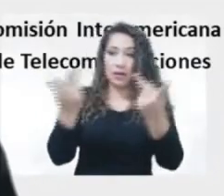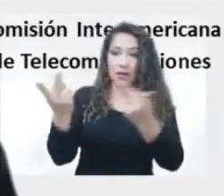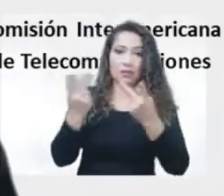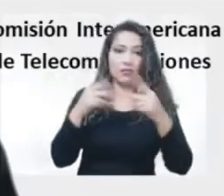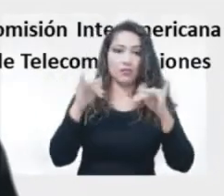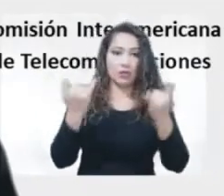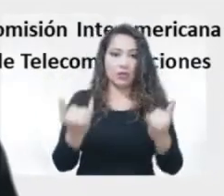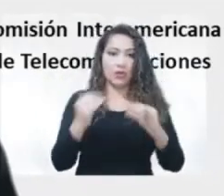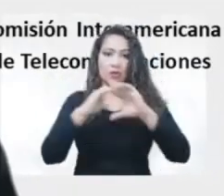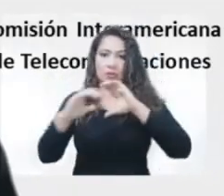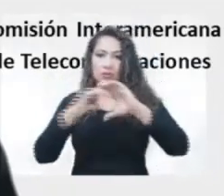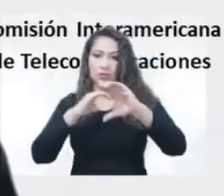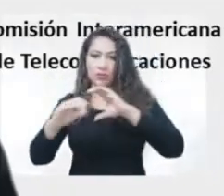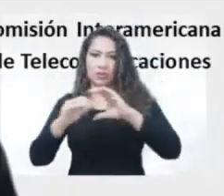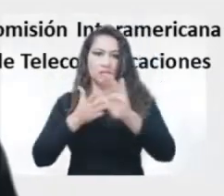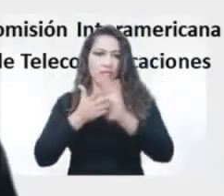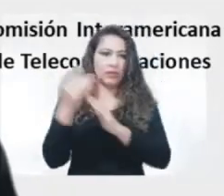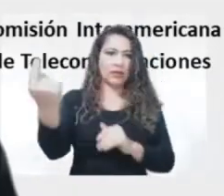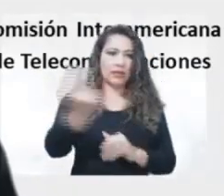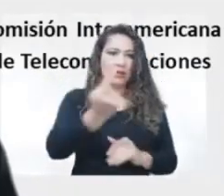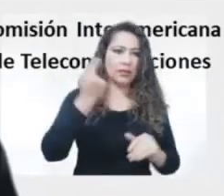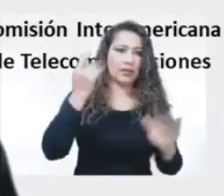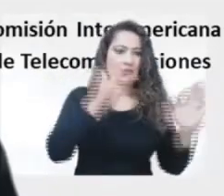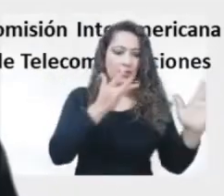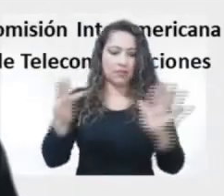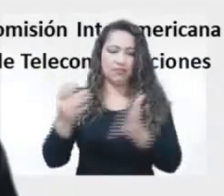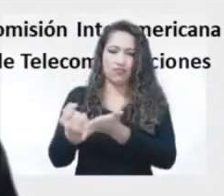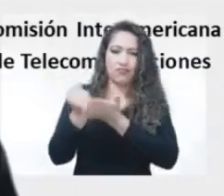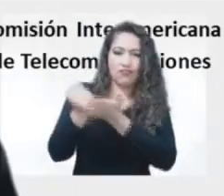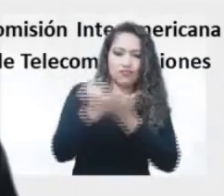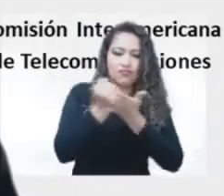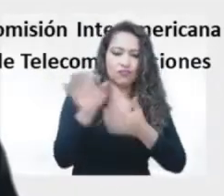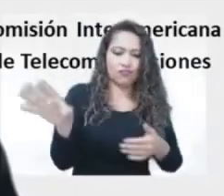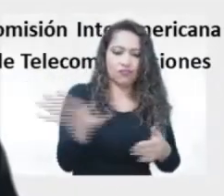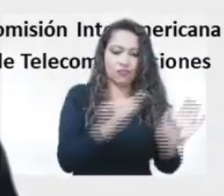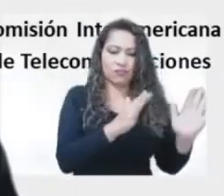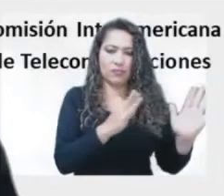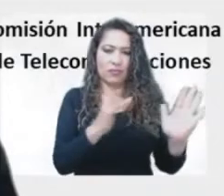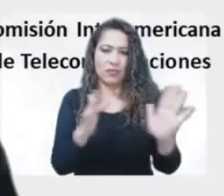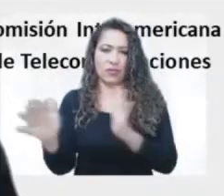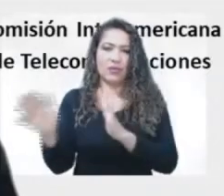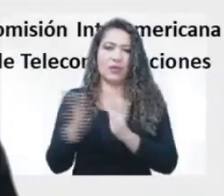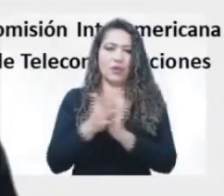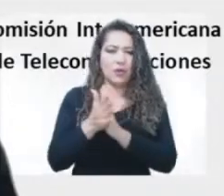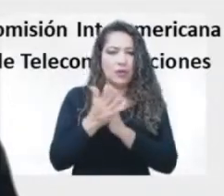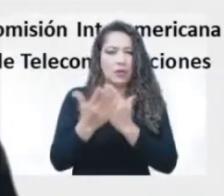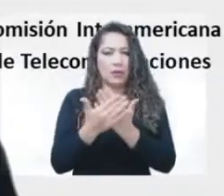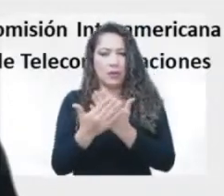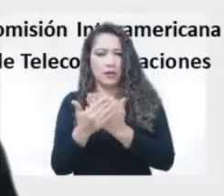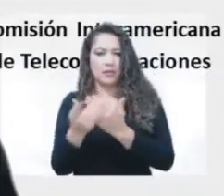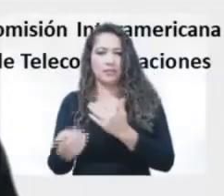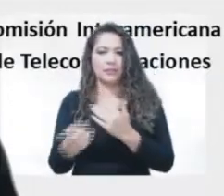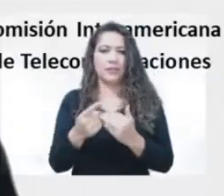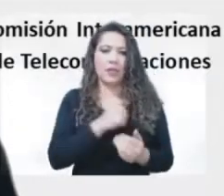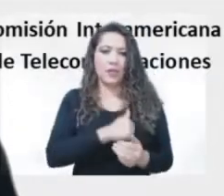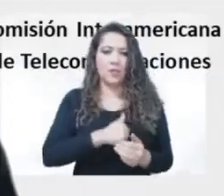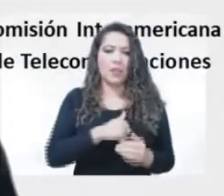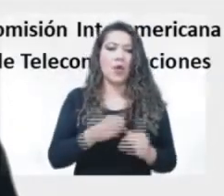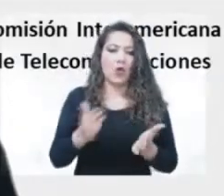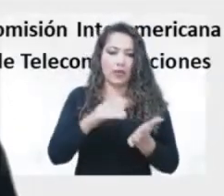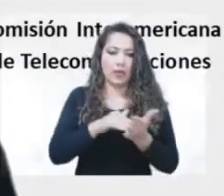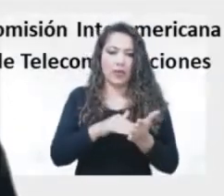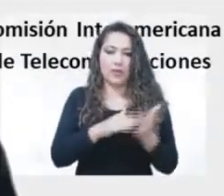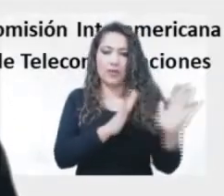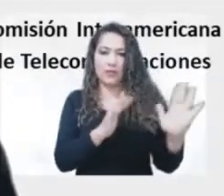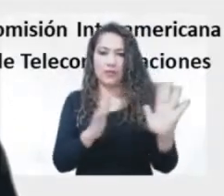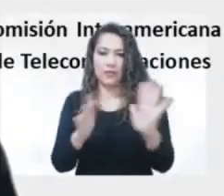are pleased to see how really telecommunications in general have helped well to go through